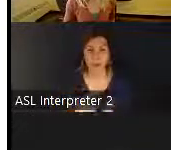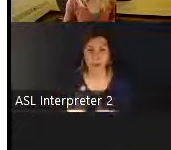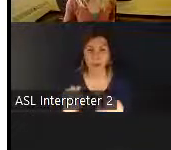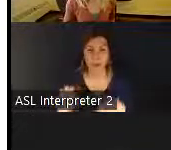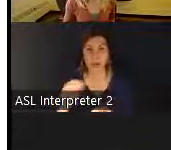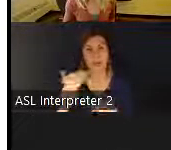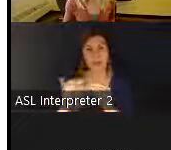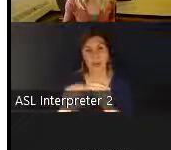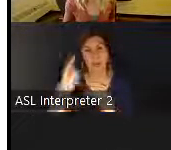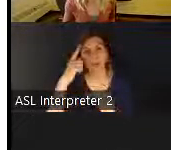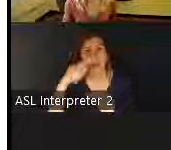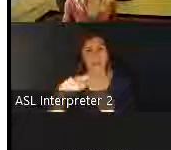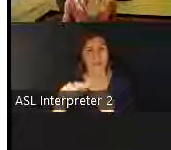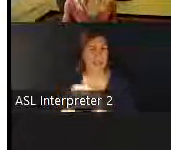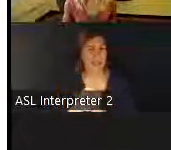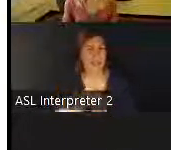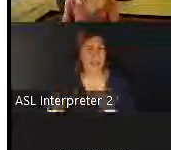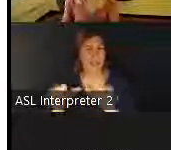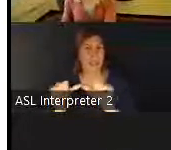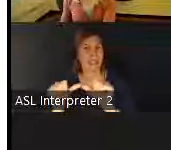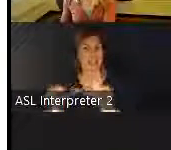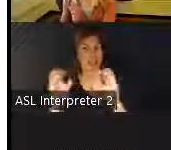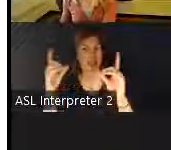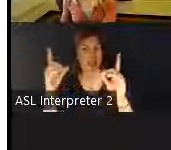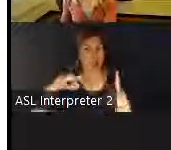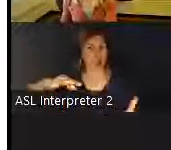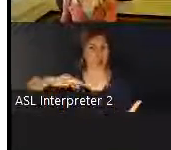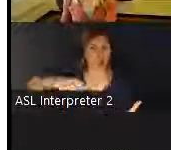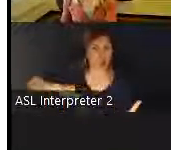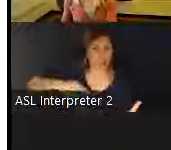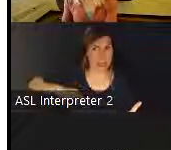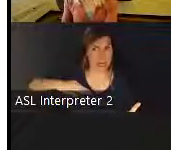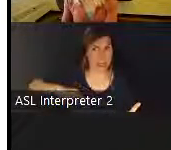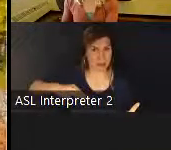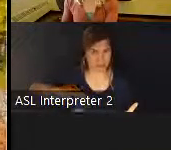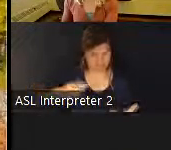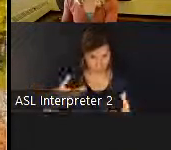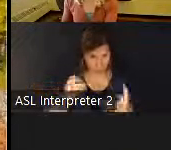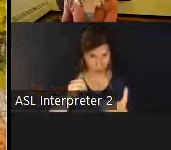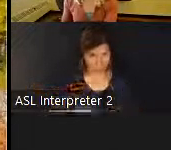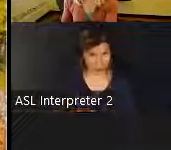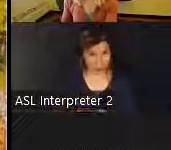continuing education credits in there. If you didn't grab